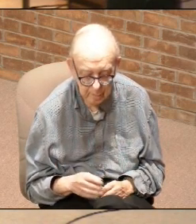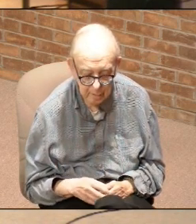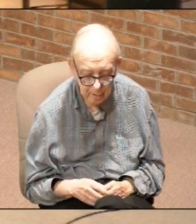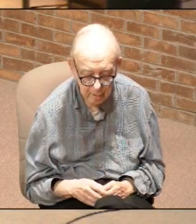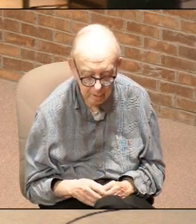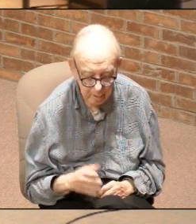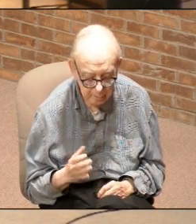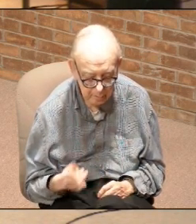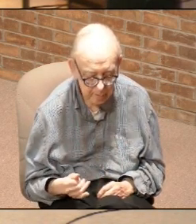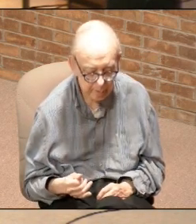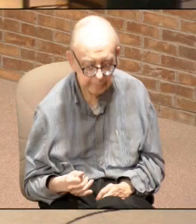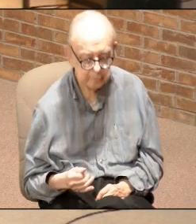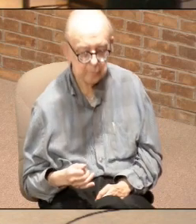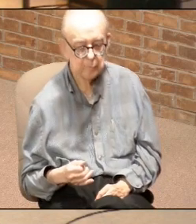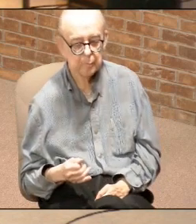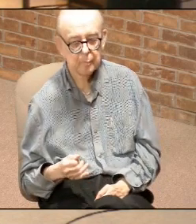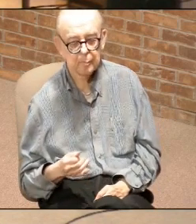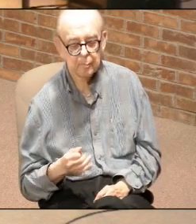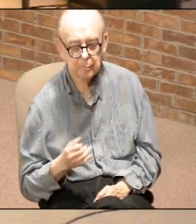because why